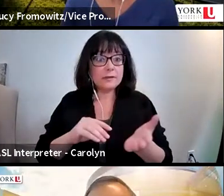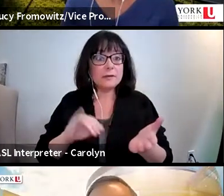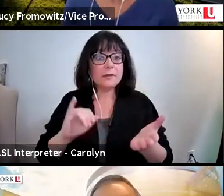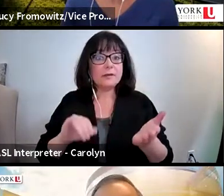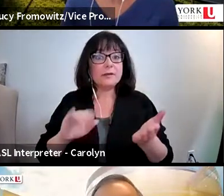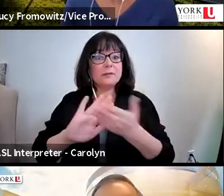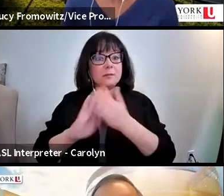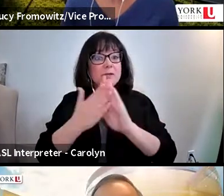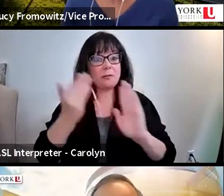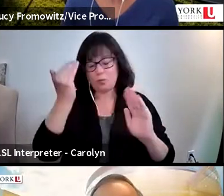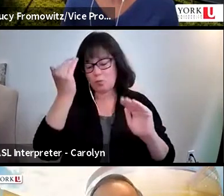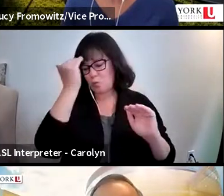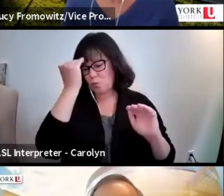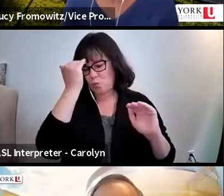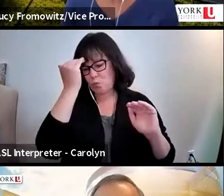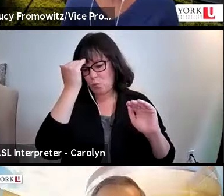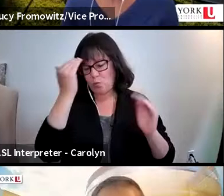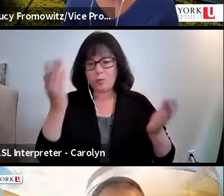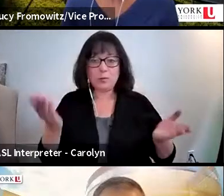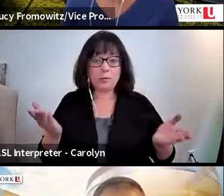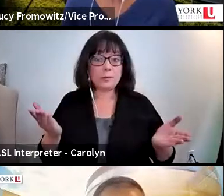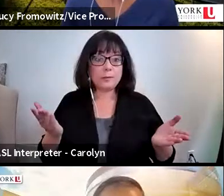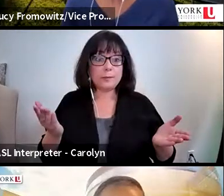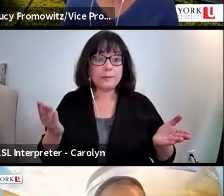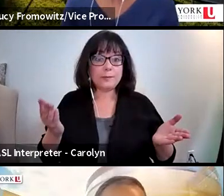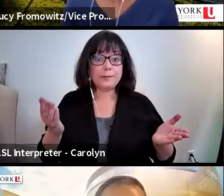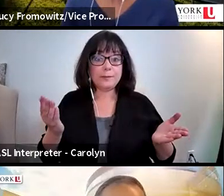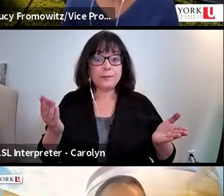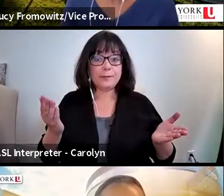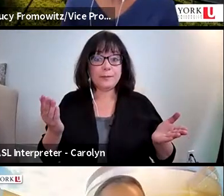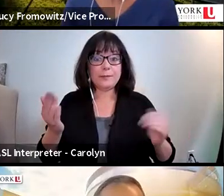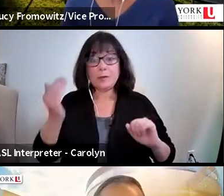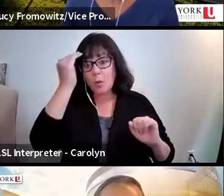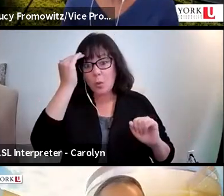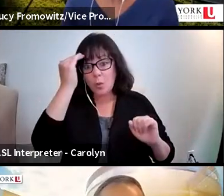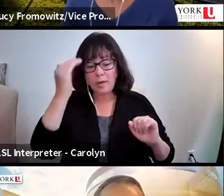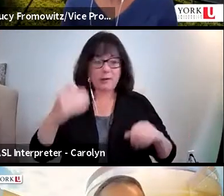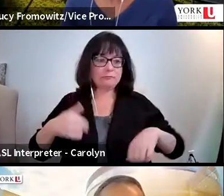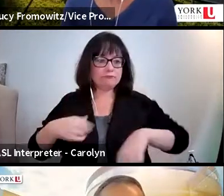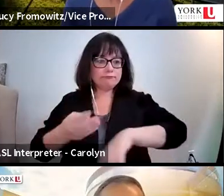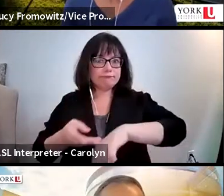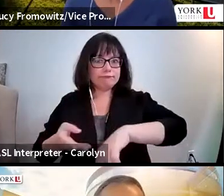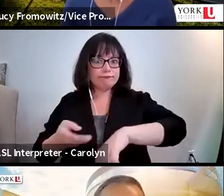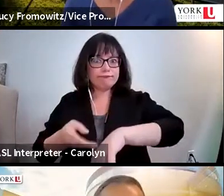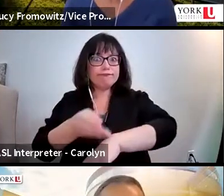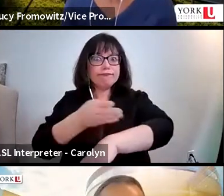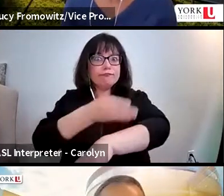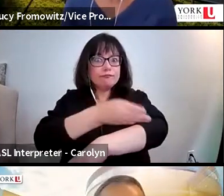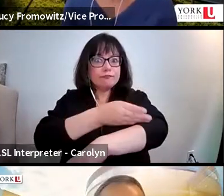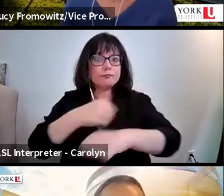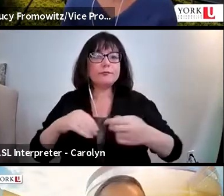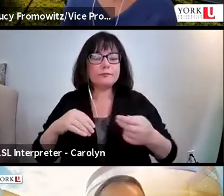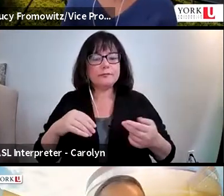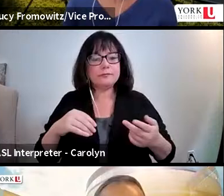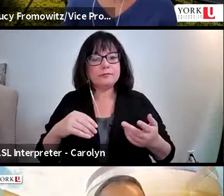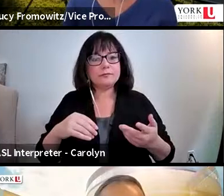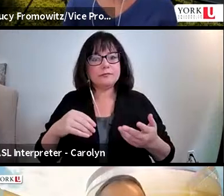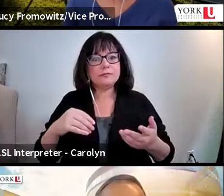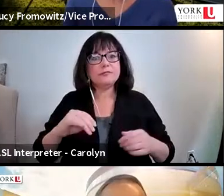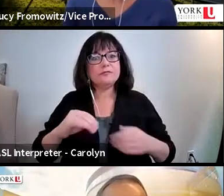awareness, I think, raised and informed by the consultations and the work that we're